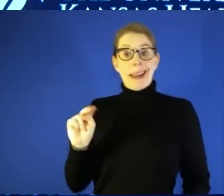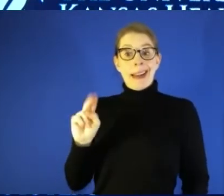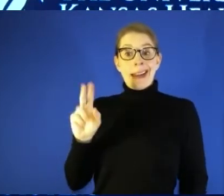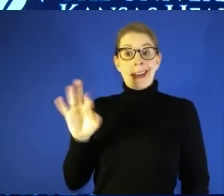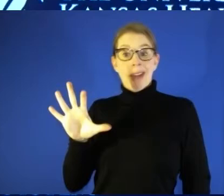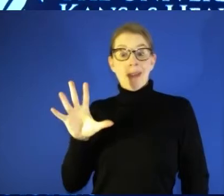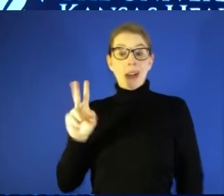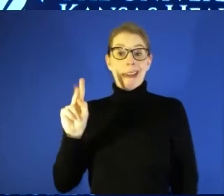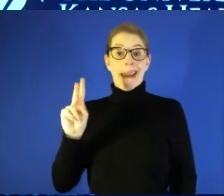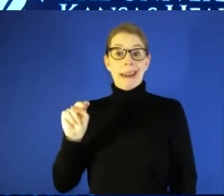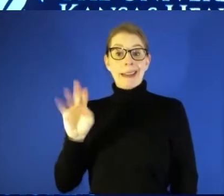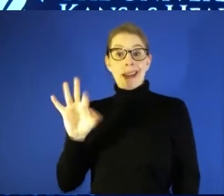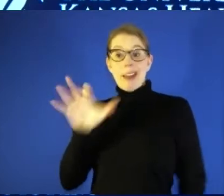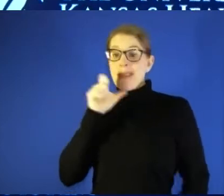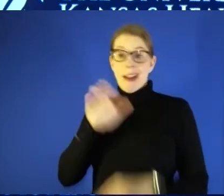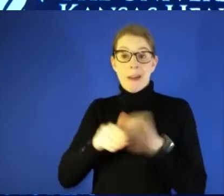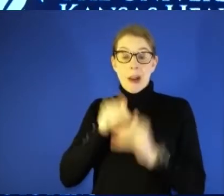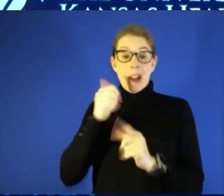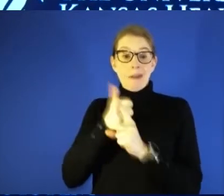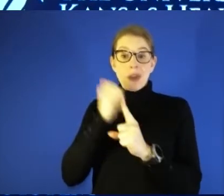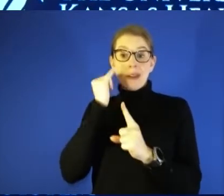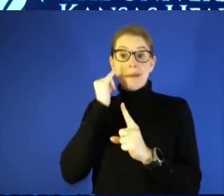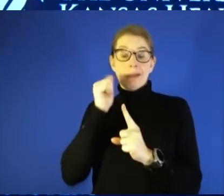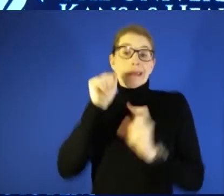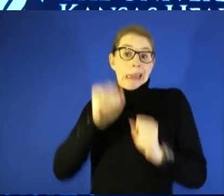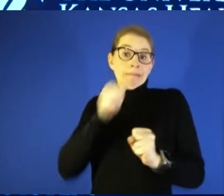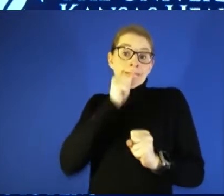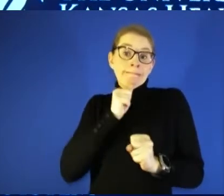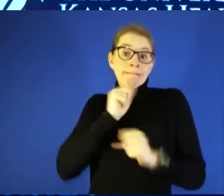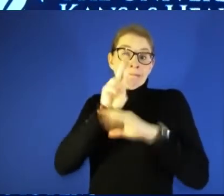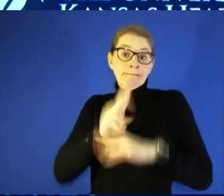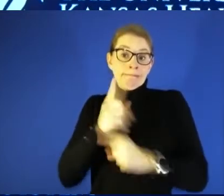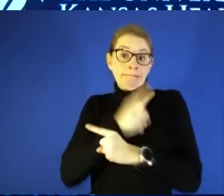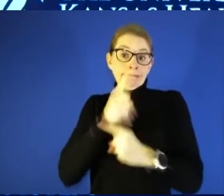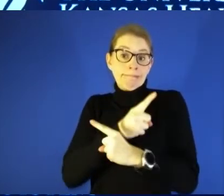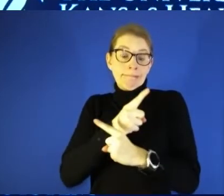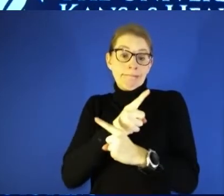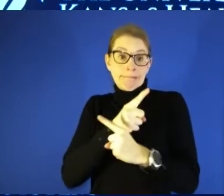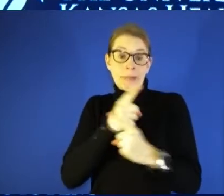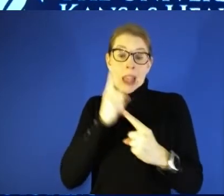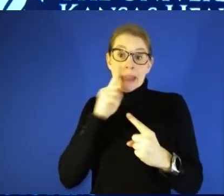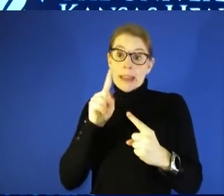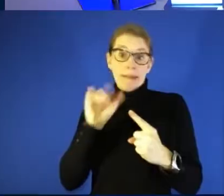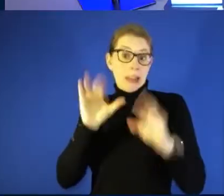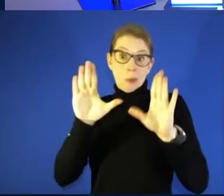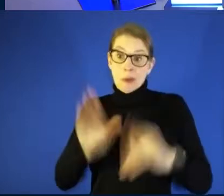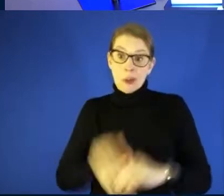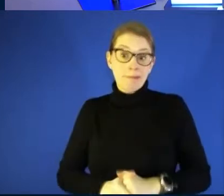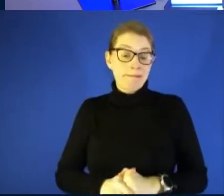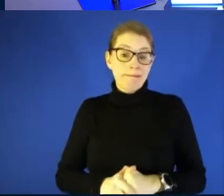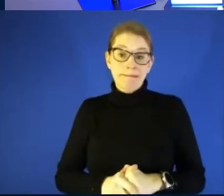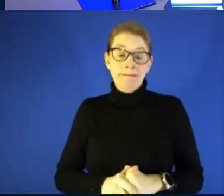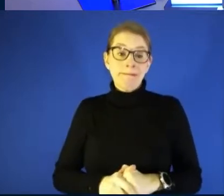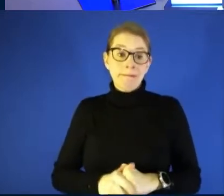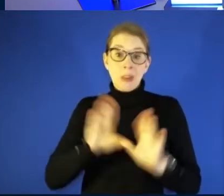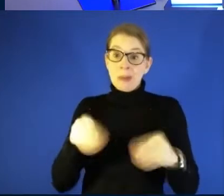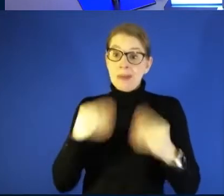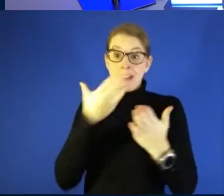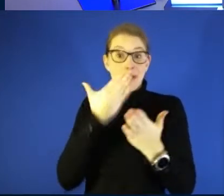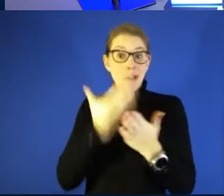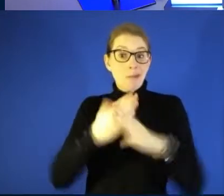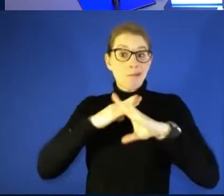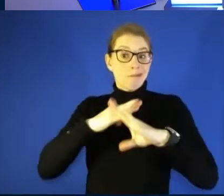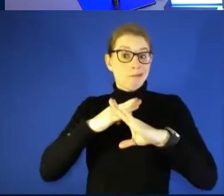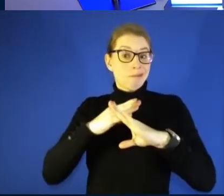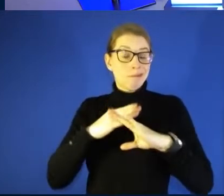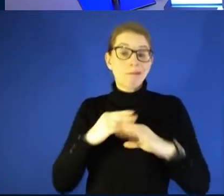But if you can tolerate it and you're going to wear it the right way, that's wonderful. because we do know it provides such a good level of